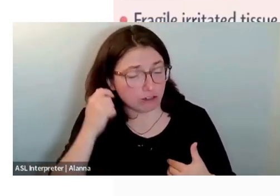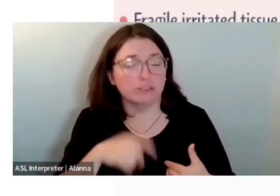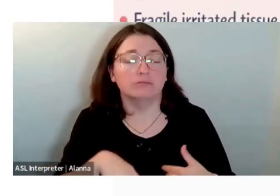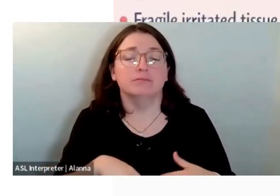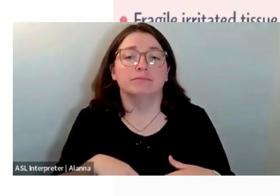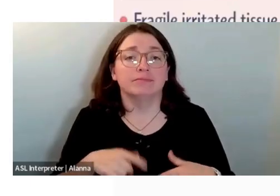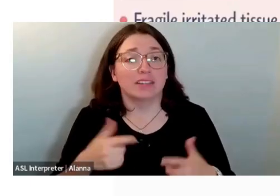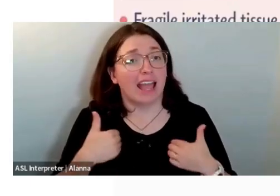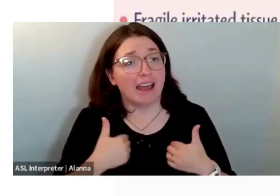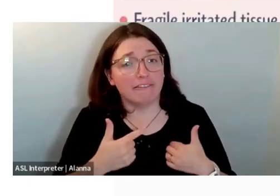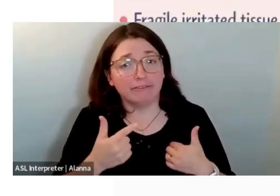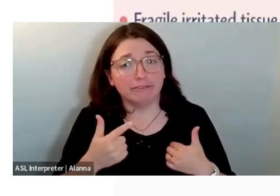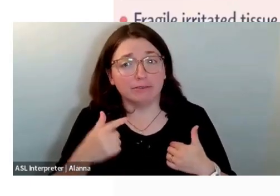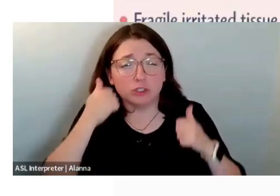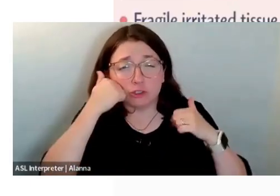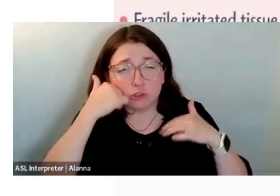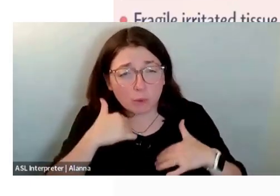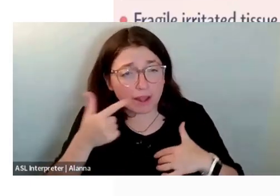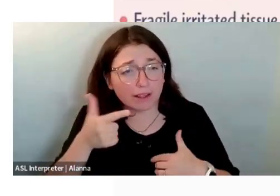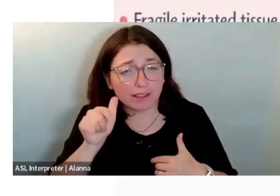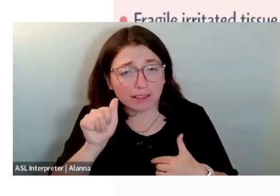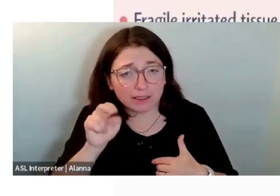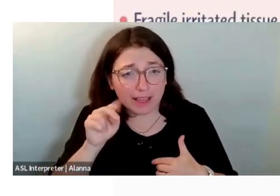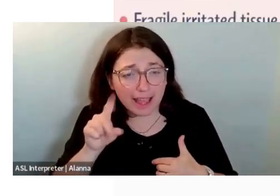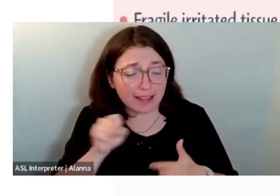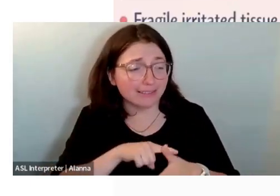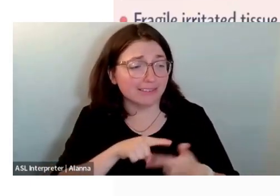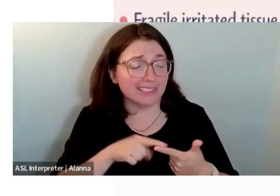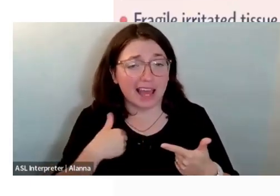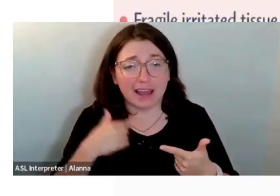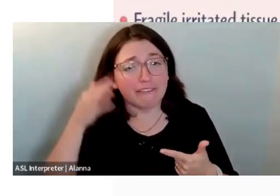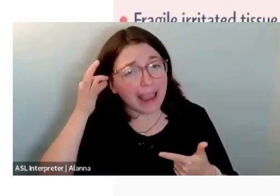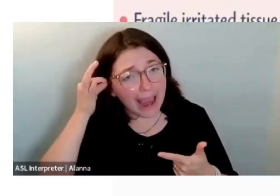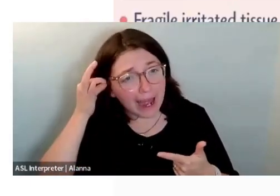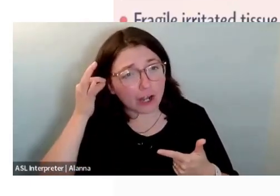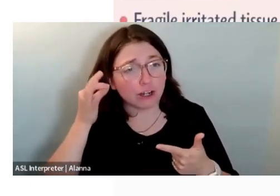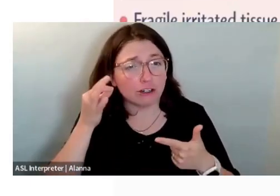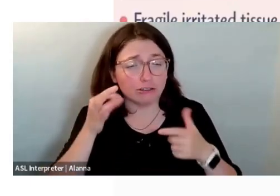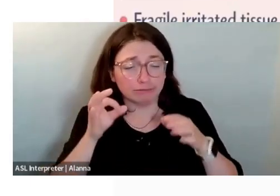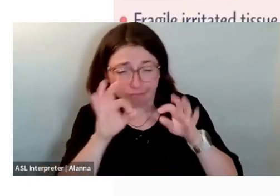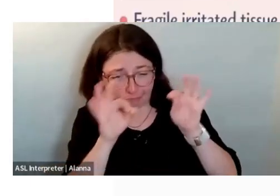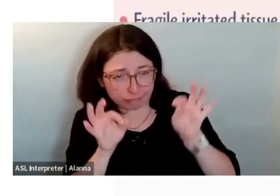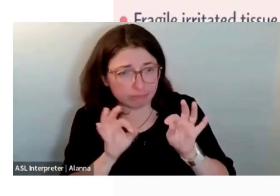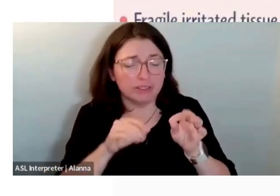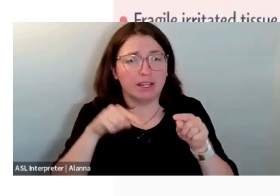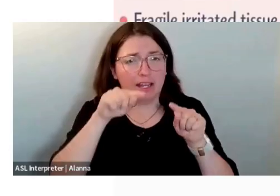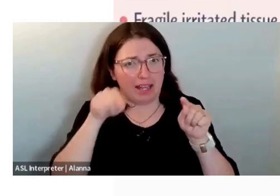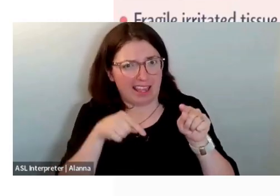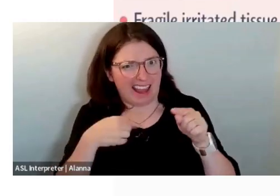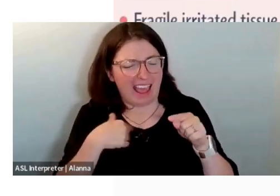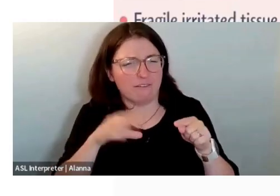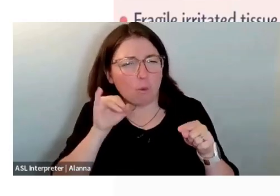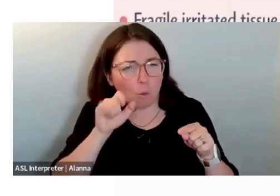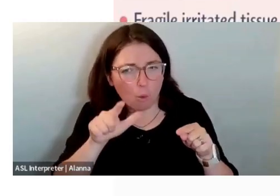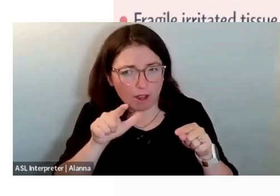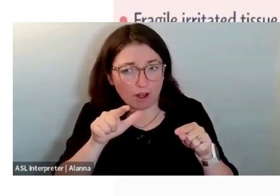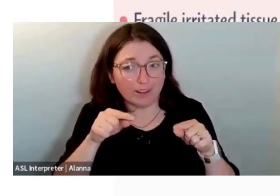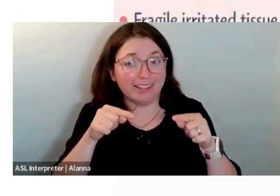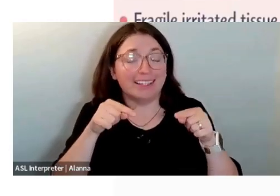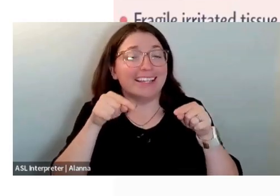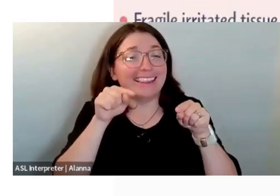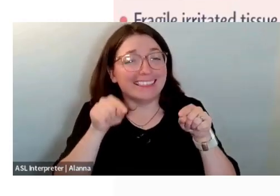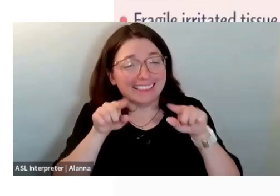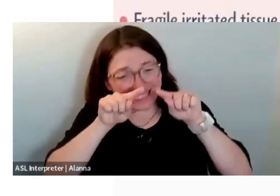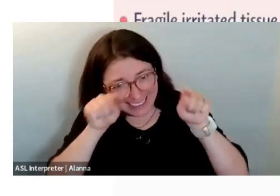these have hair follicles that have oils. This skin is like the